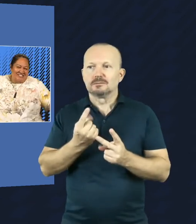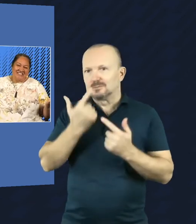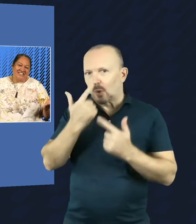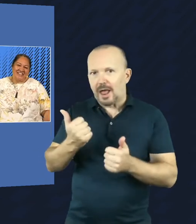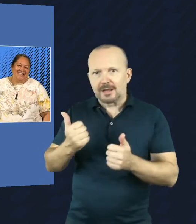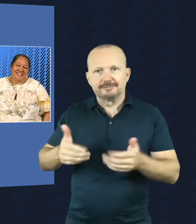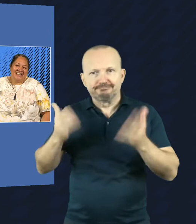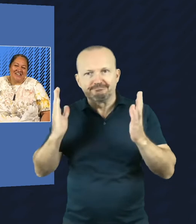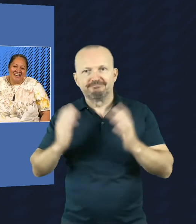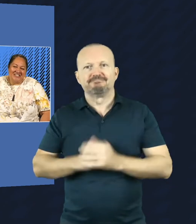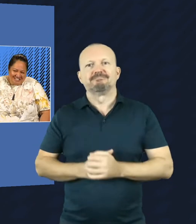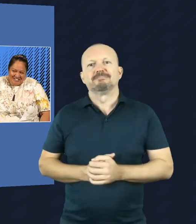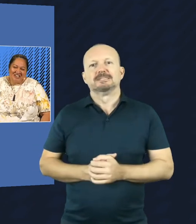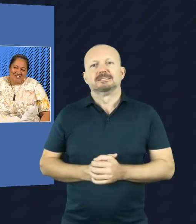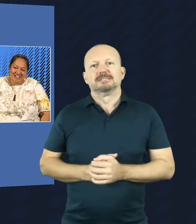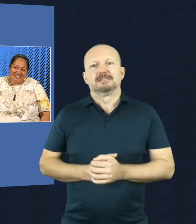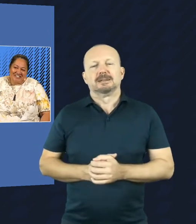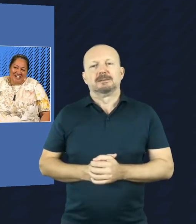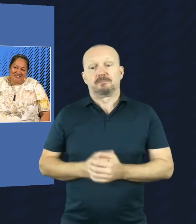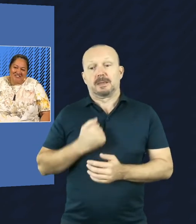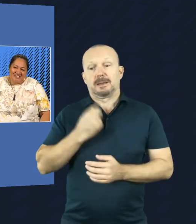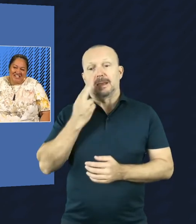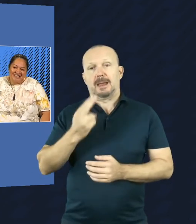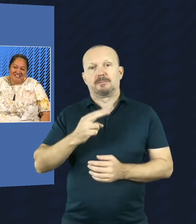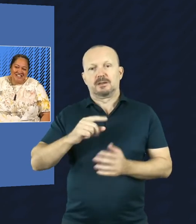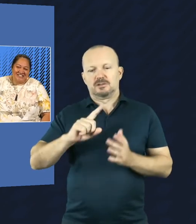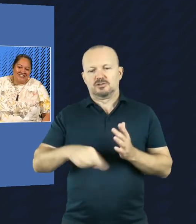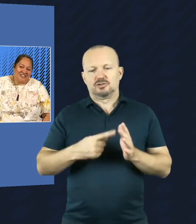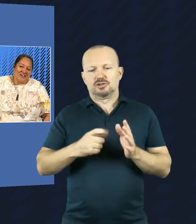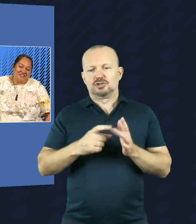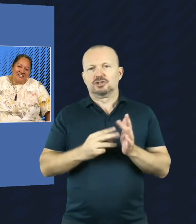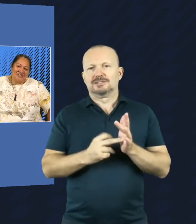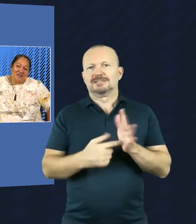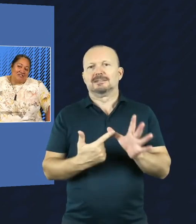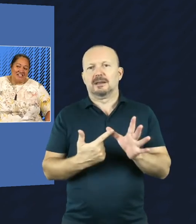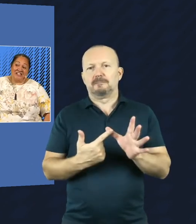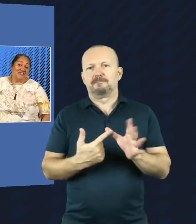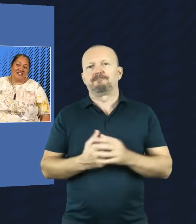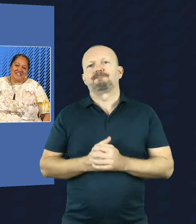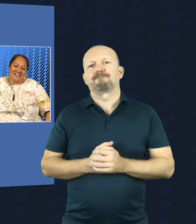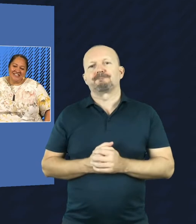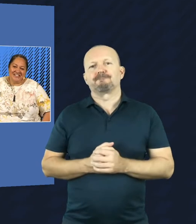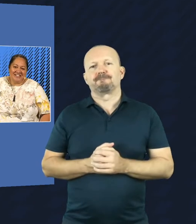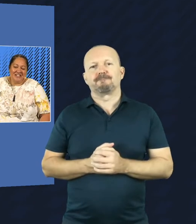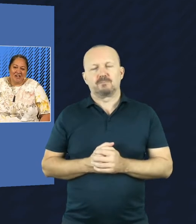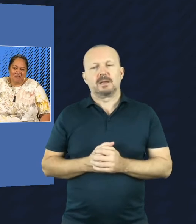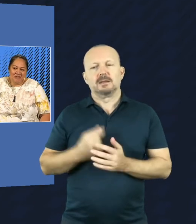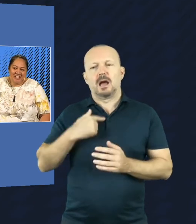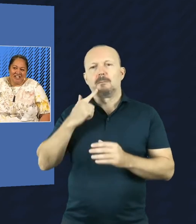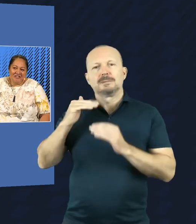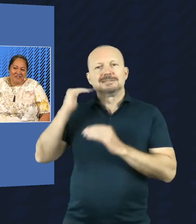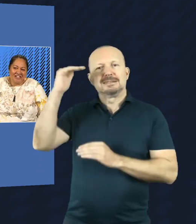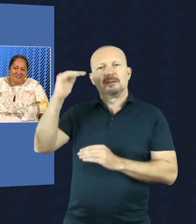My name's Jacinta. Yes, I work at Stats NZ Tataranga Aotearoa. I'm a senior advisor there.